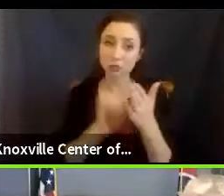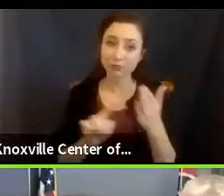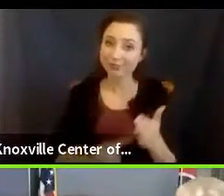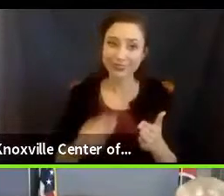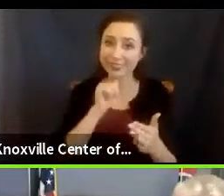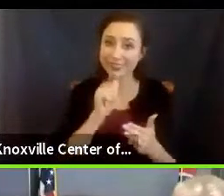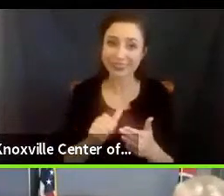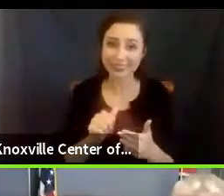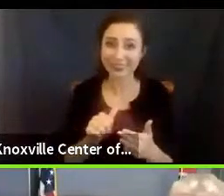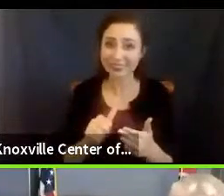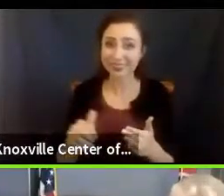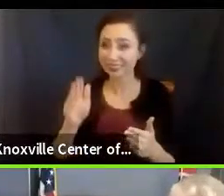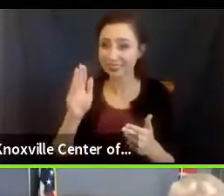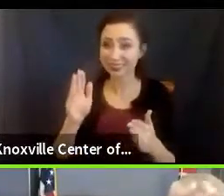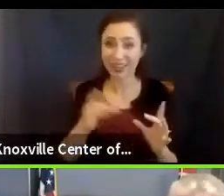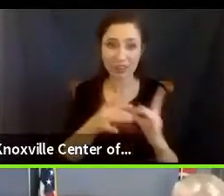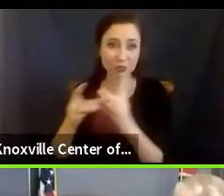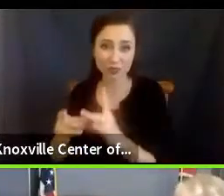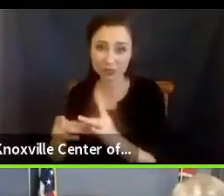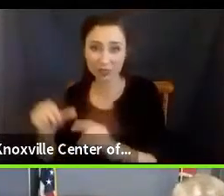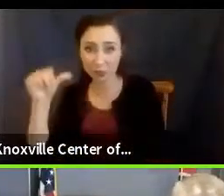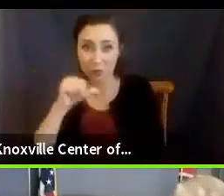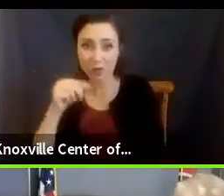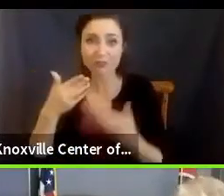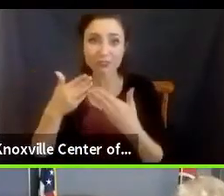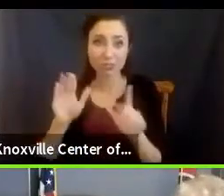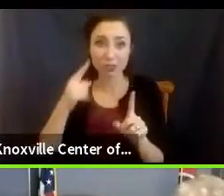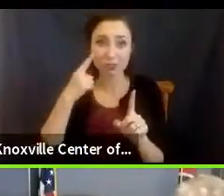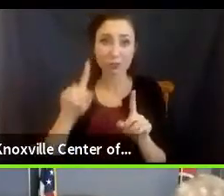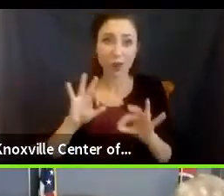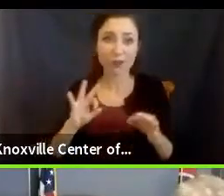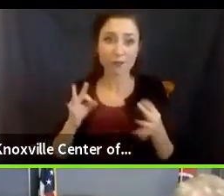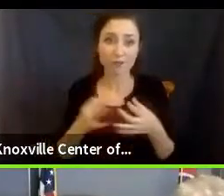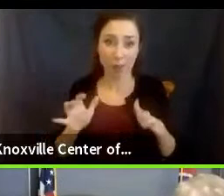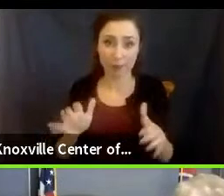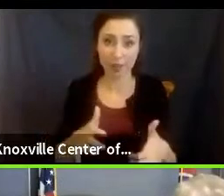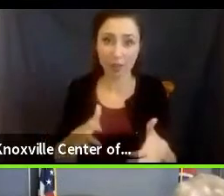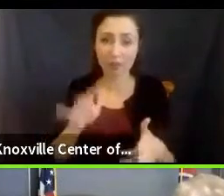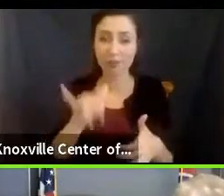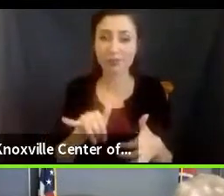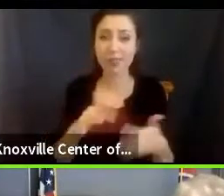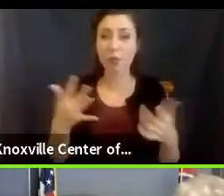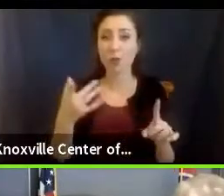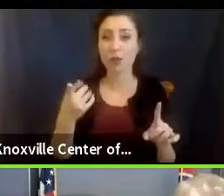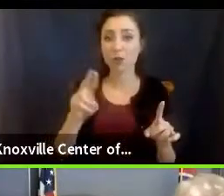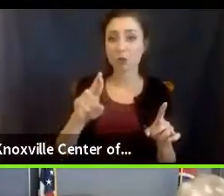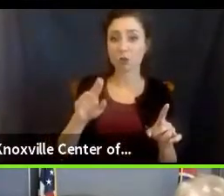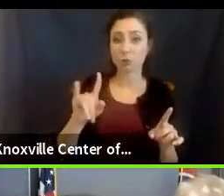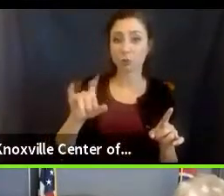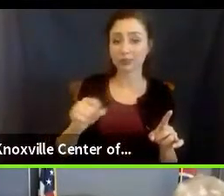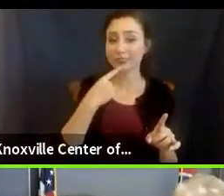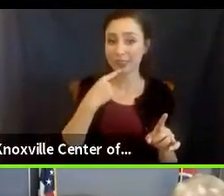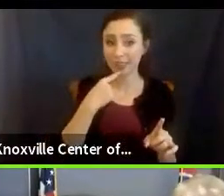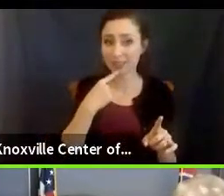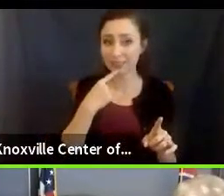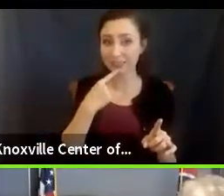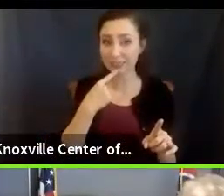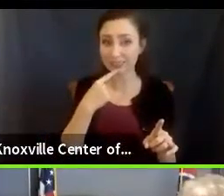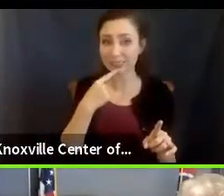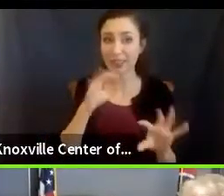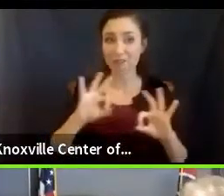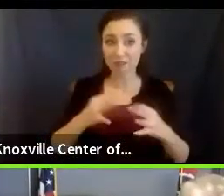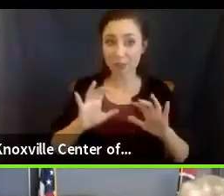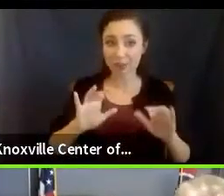okay? It comes back generally to family gatherings. That's what Dr. Birx said as well. Family gatherings are a huge